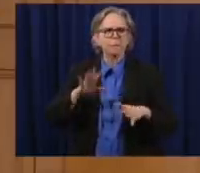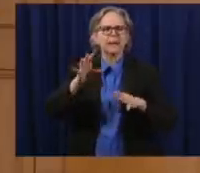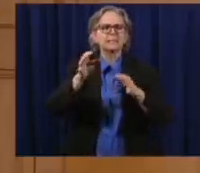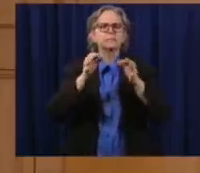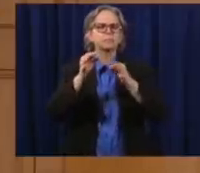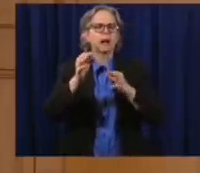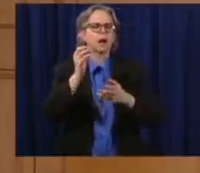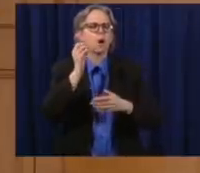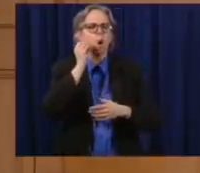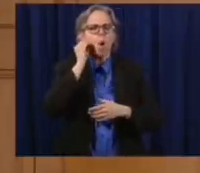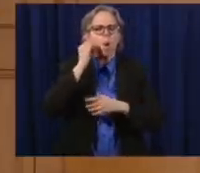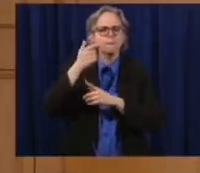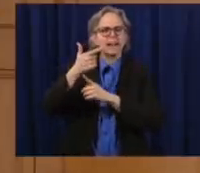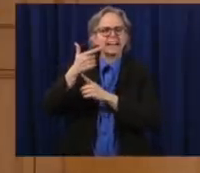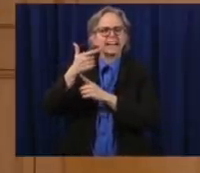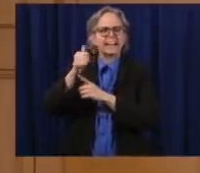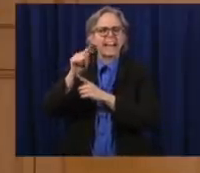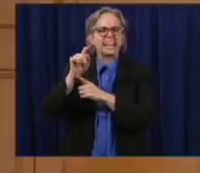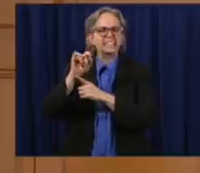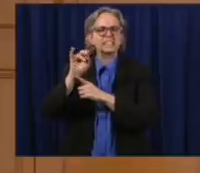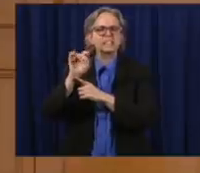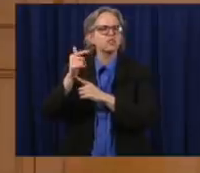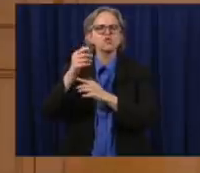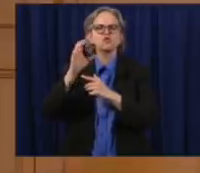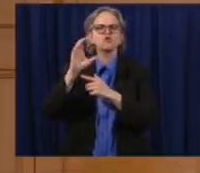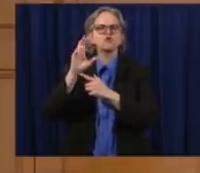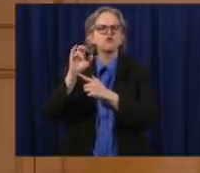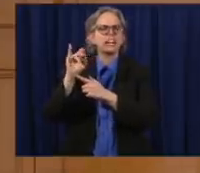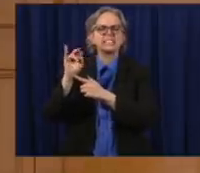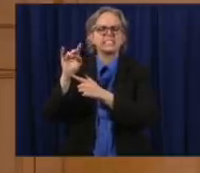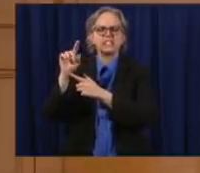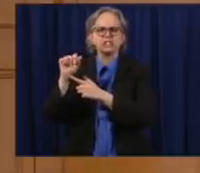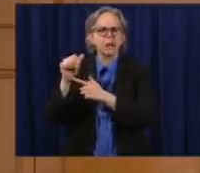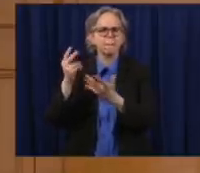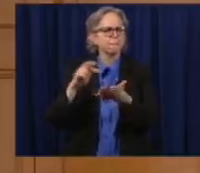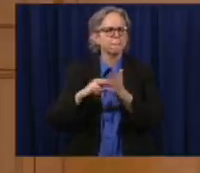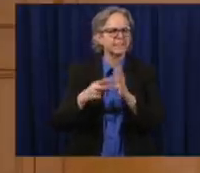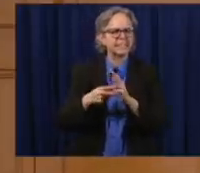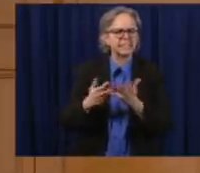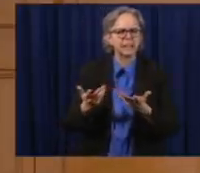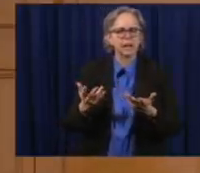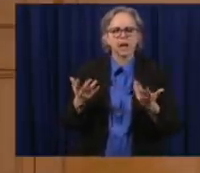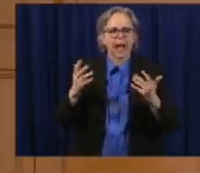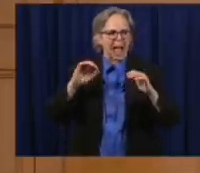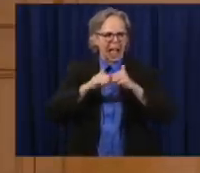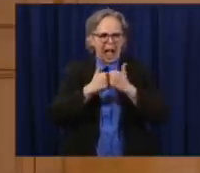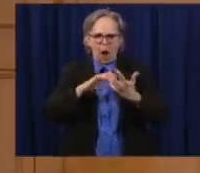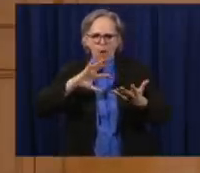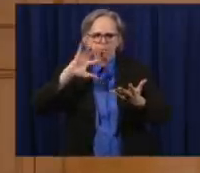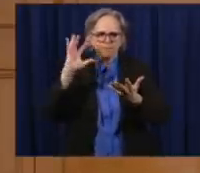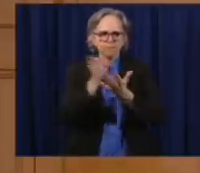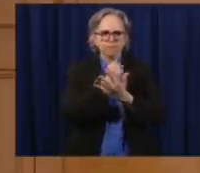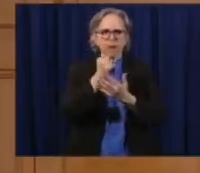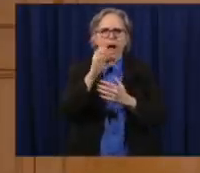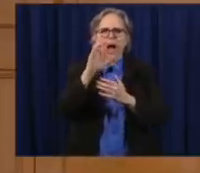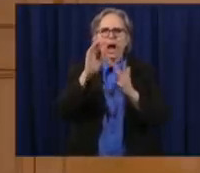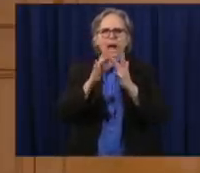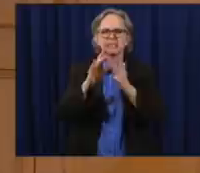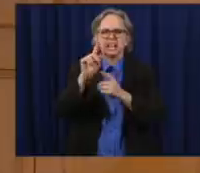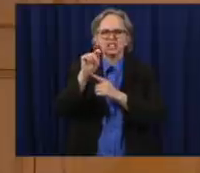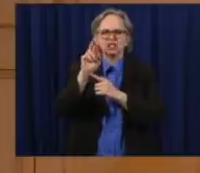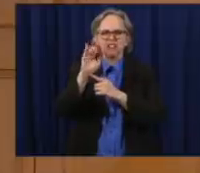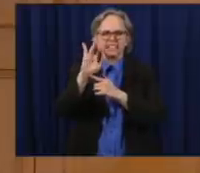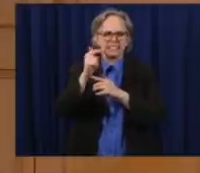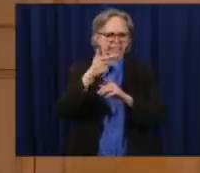is having the ability to do that contact tracing I just said, having testing available. It's also seeing decreases in